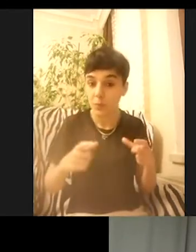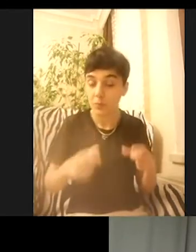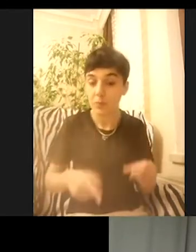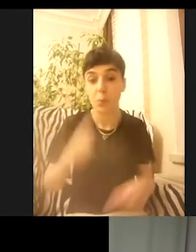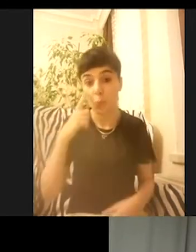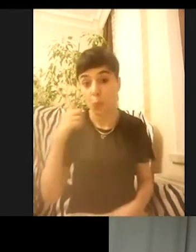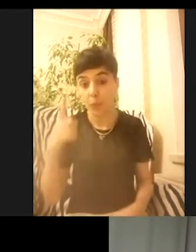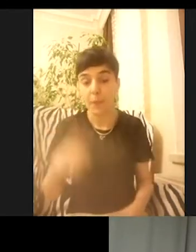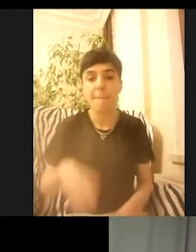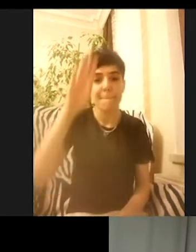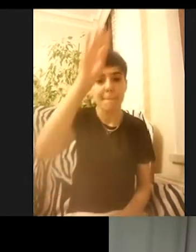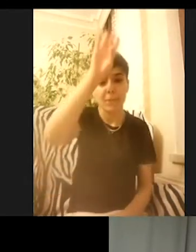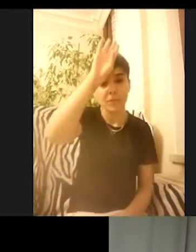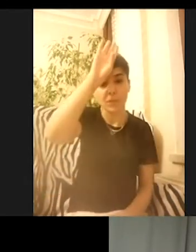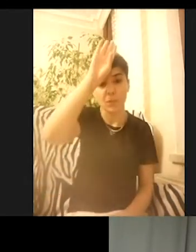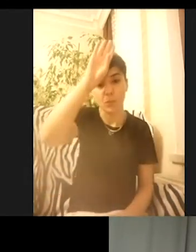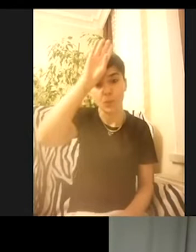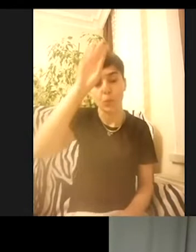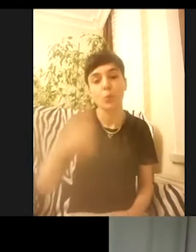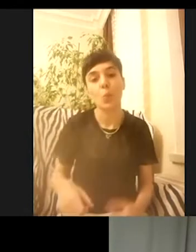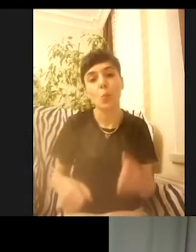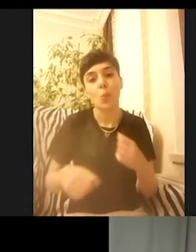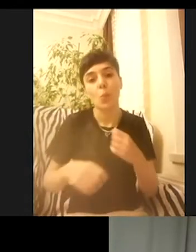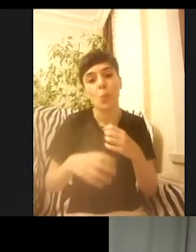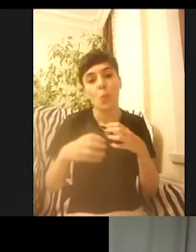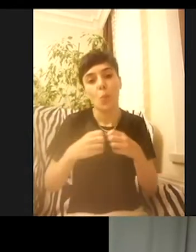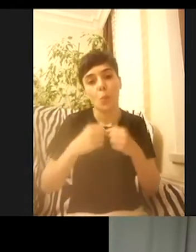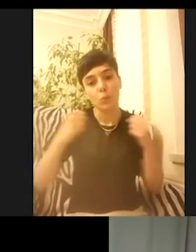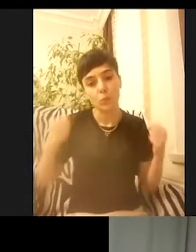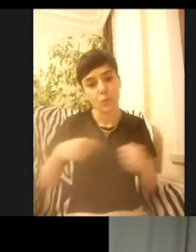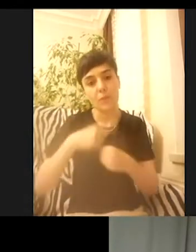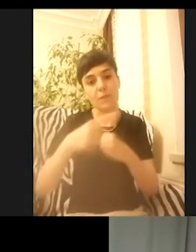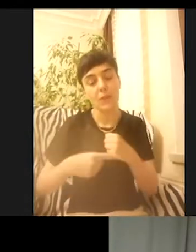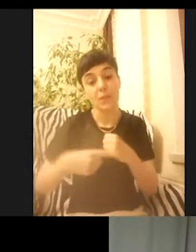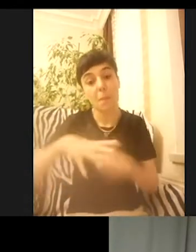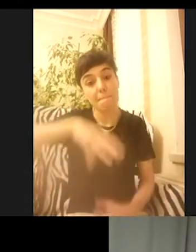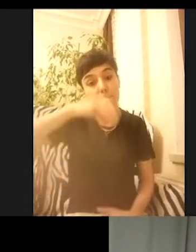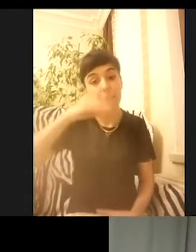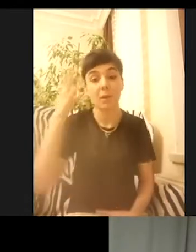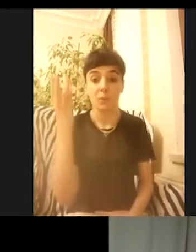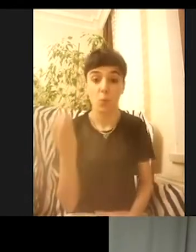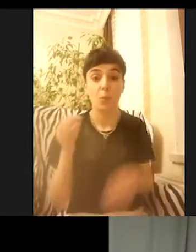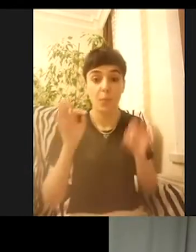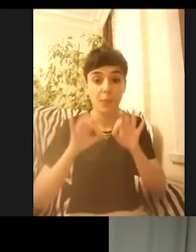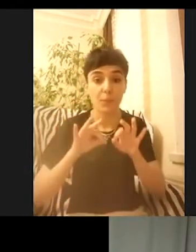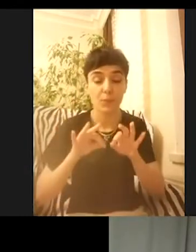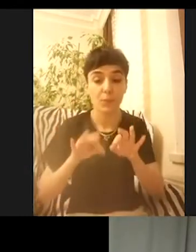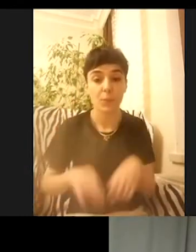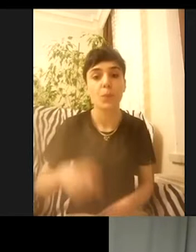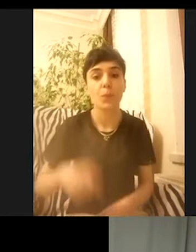and then later the cultural capital of the Republic of Turkey, which is Istanbul. So this example, Pride March, set a